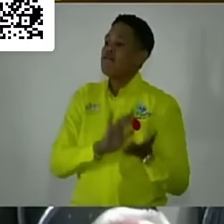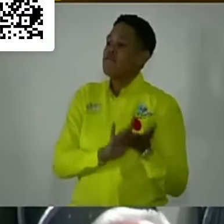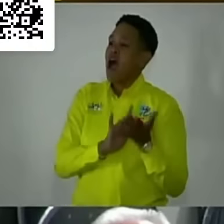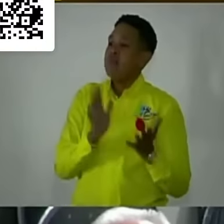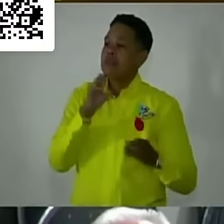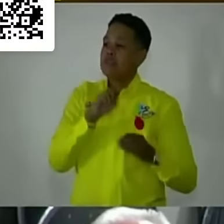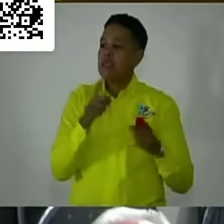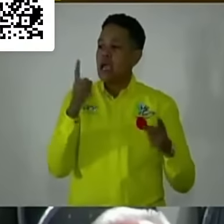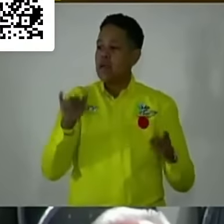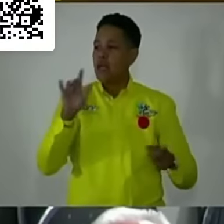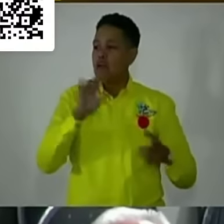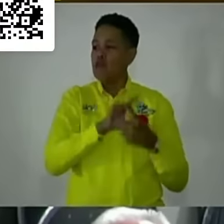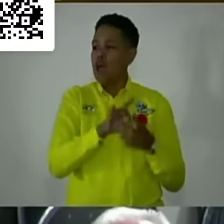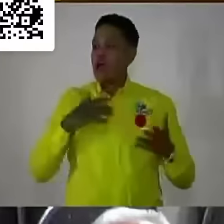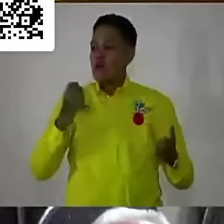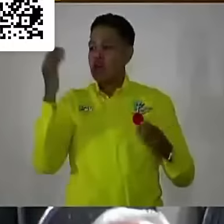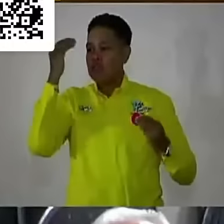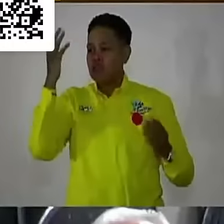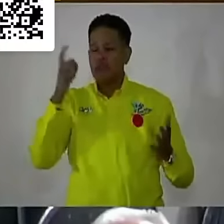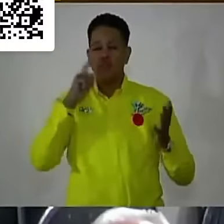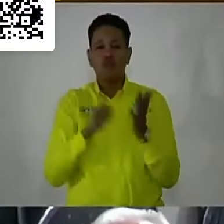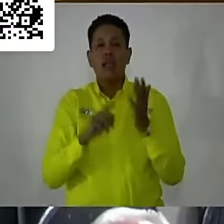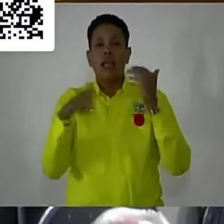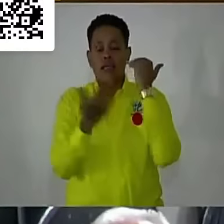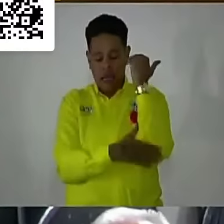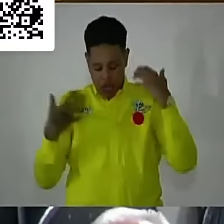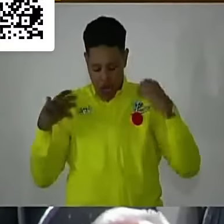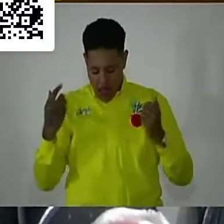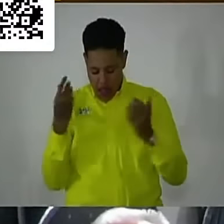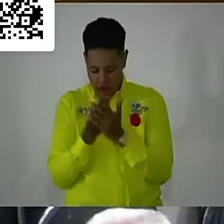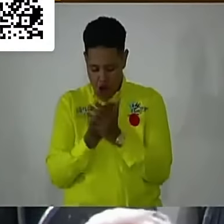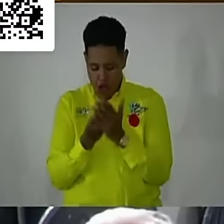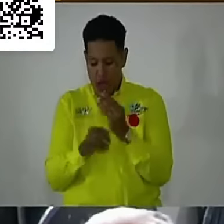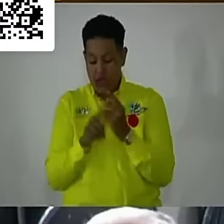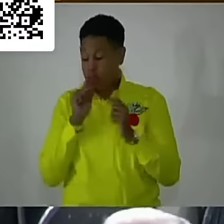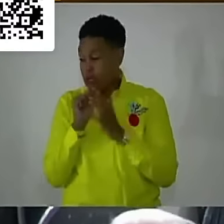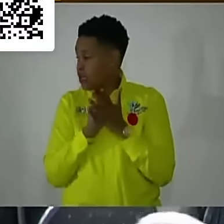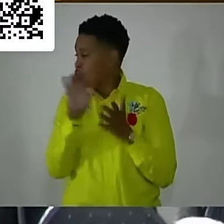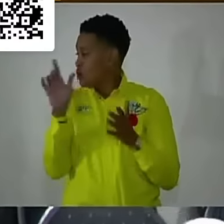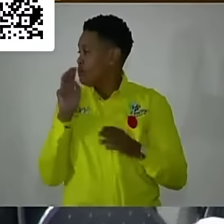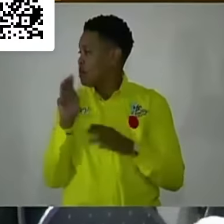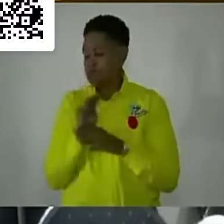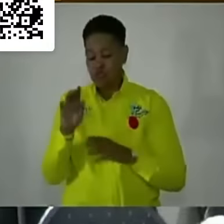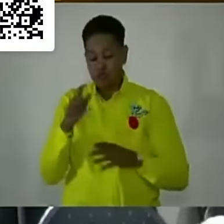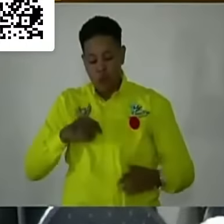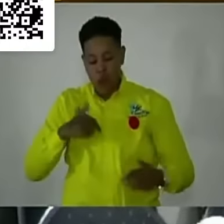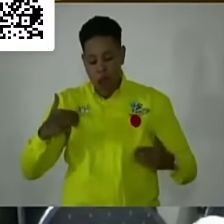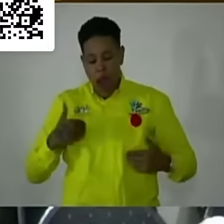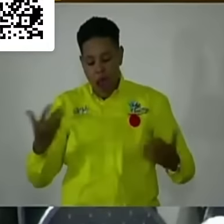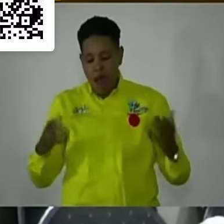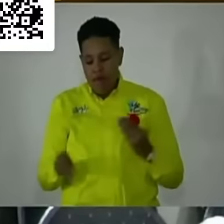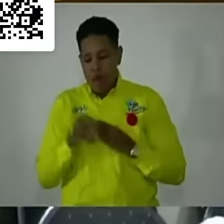And in that regard, I want to just recognize the National Health Fund, which is an agency of the ministry. We have already